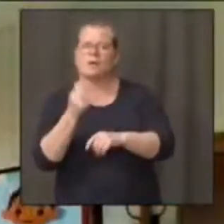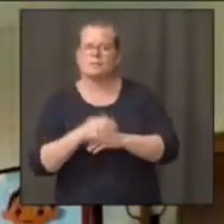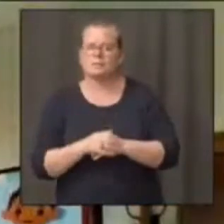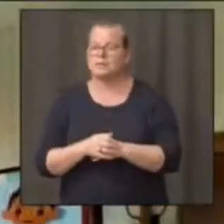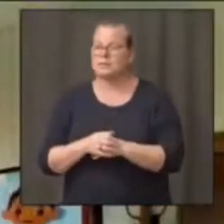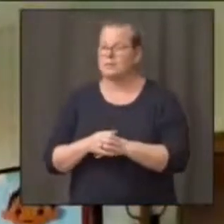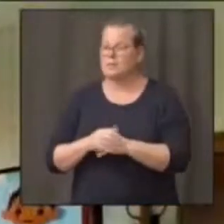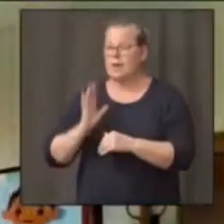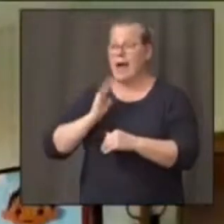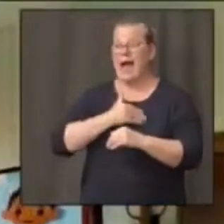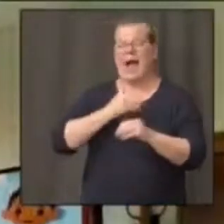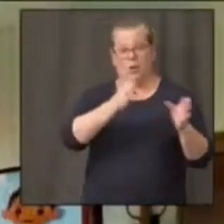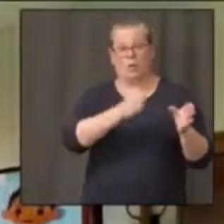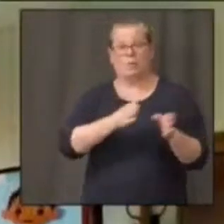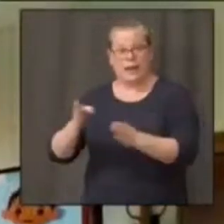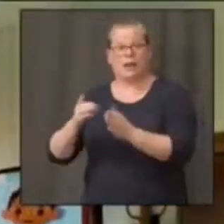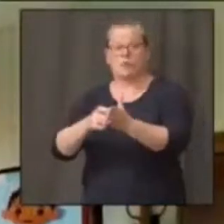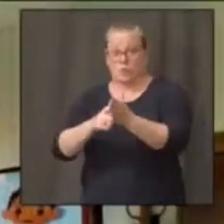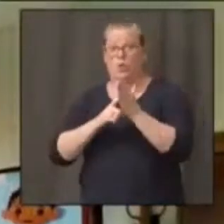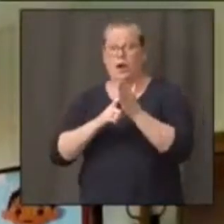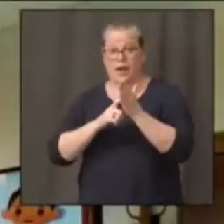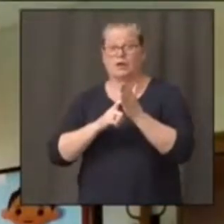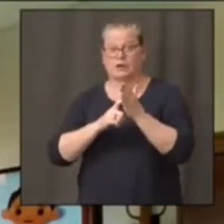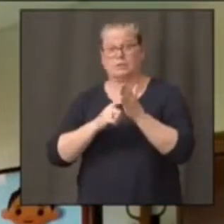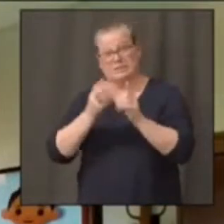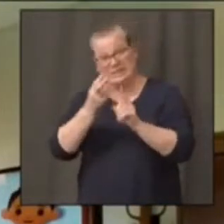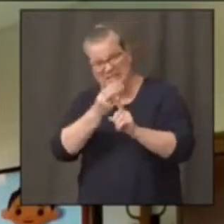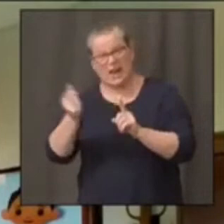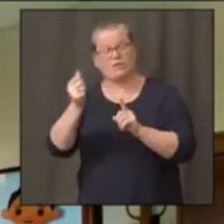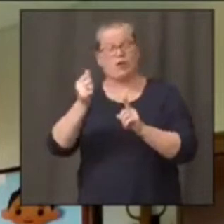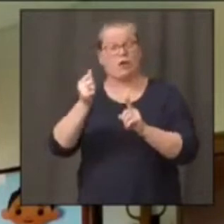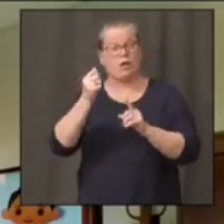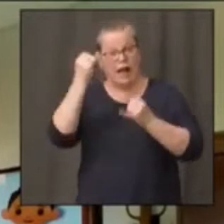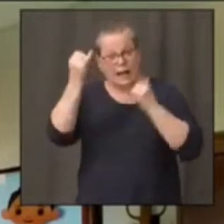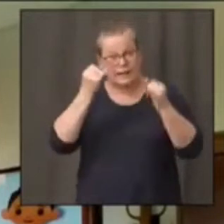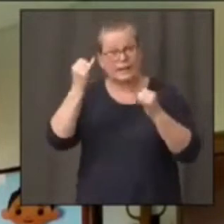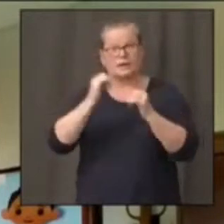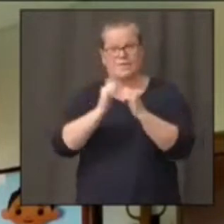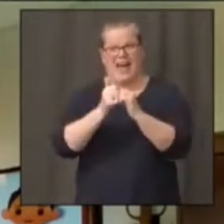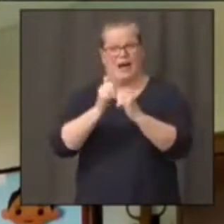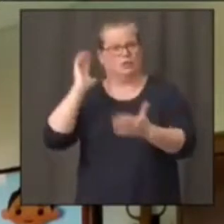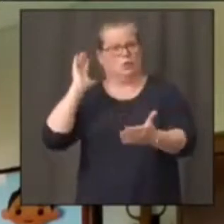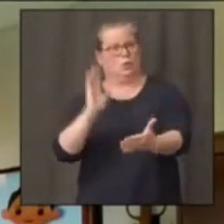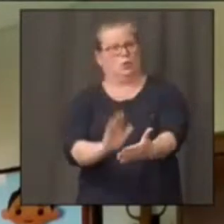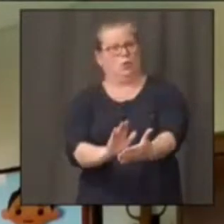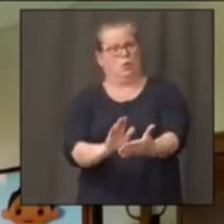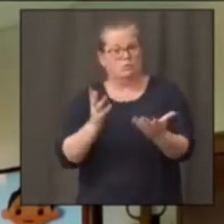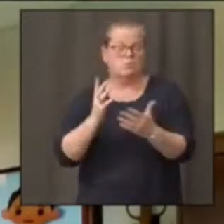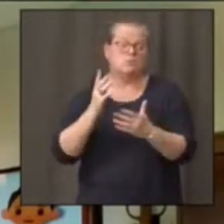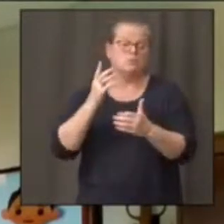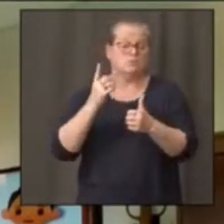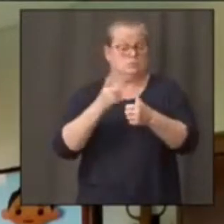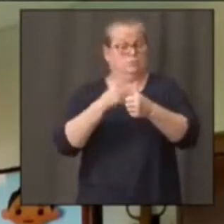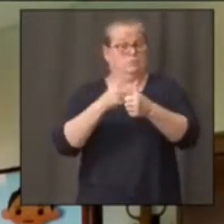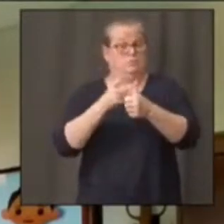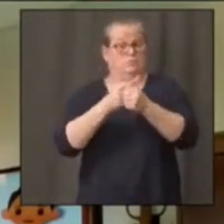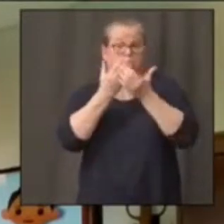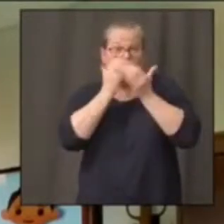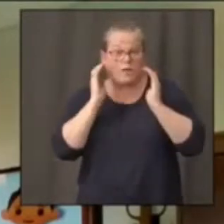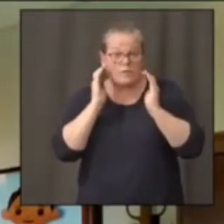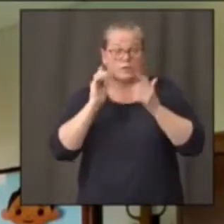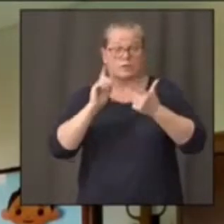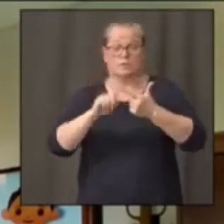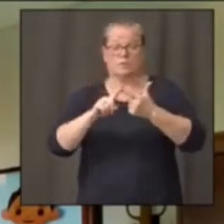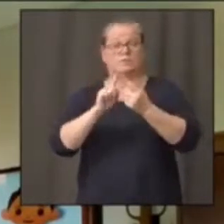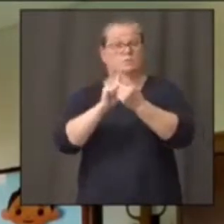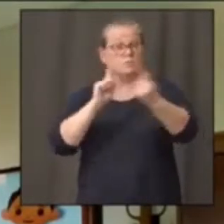several mitigation strategies. One of the most important ones is obviously the facial coverings. Social distancing also is a part of the plan. Washing